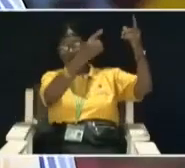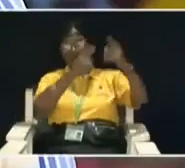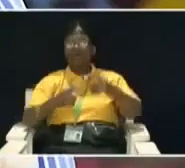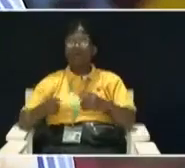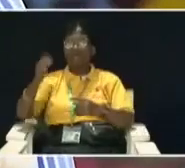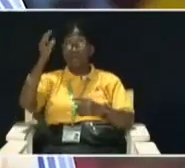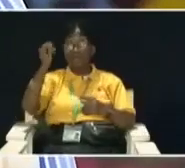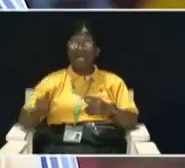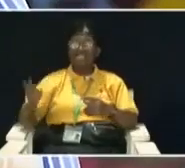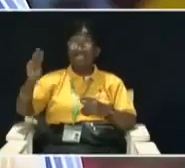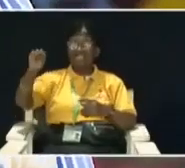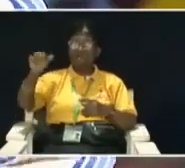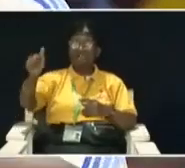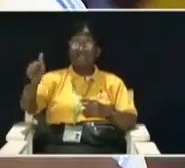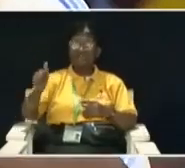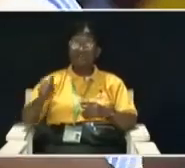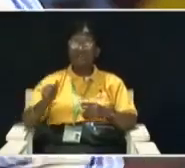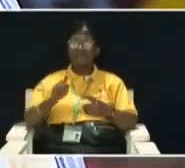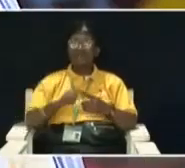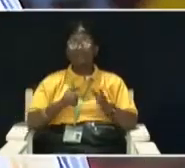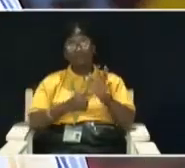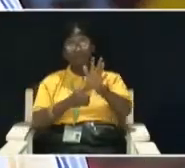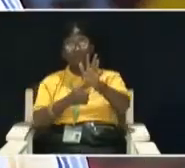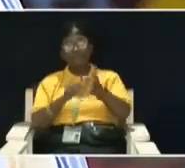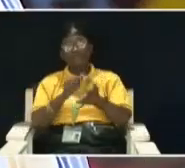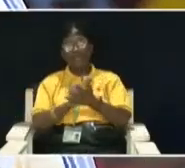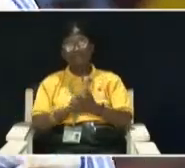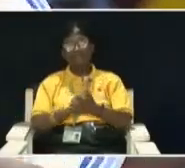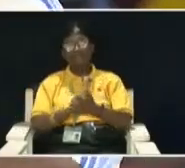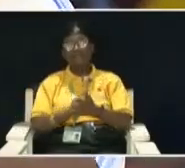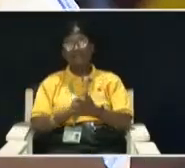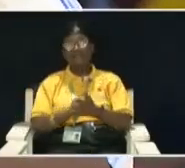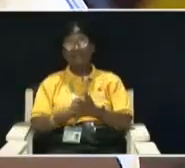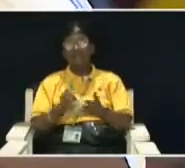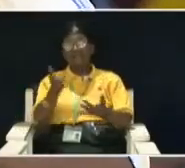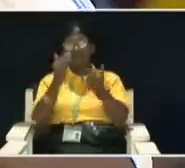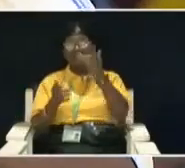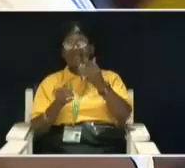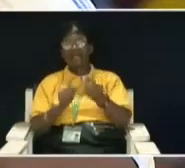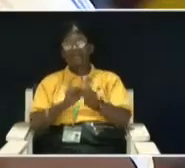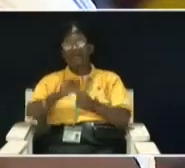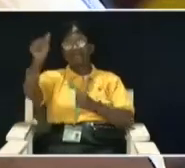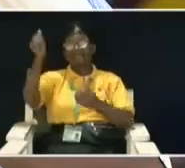fire, that there is a fire that can